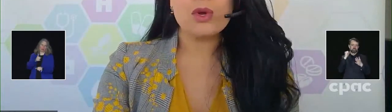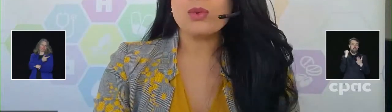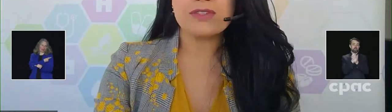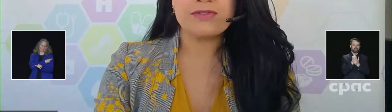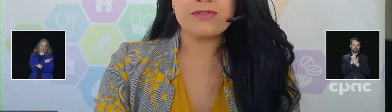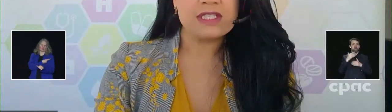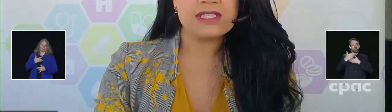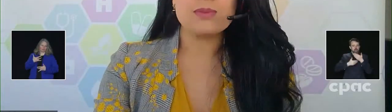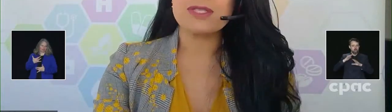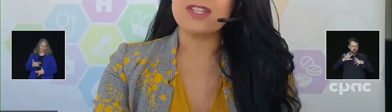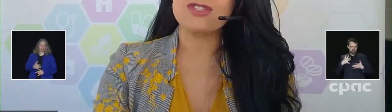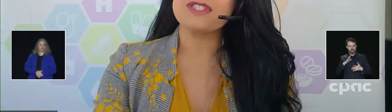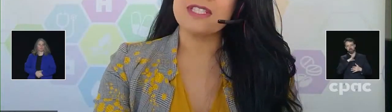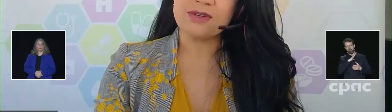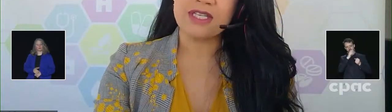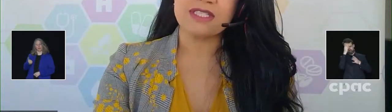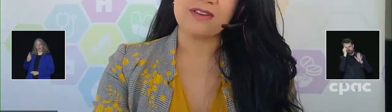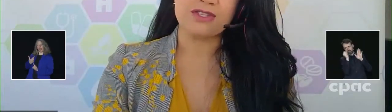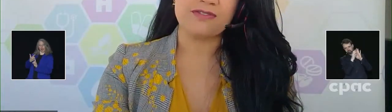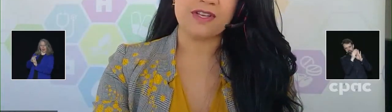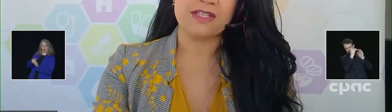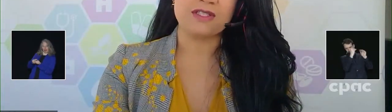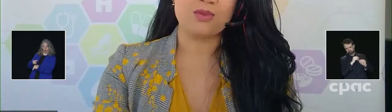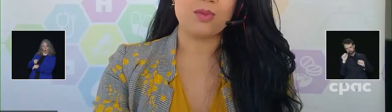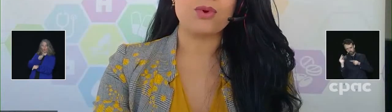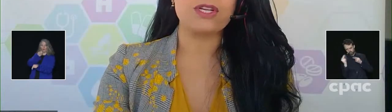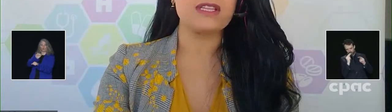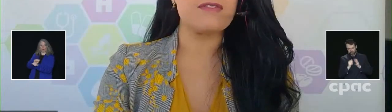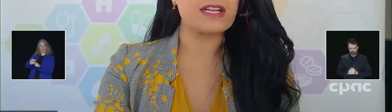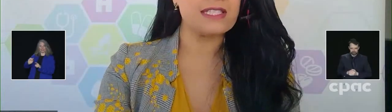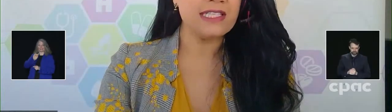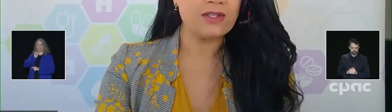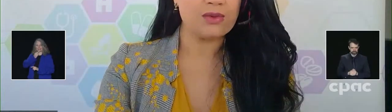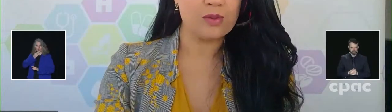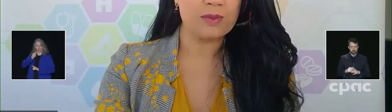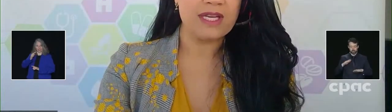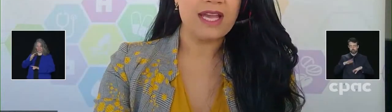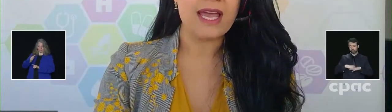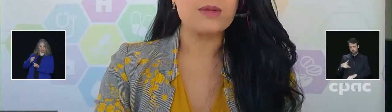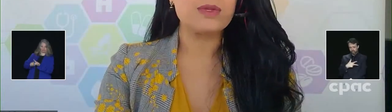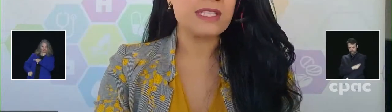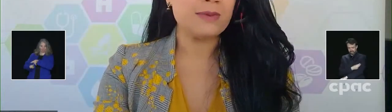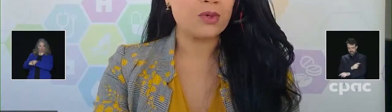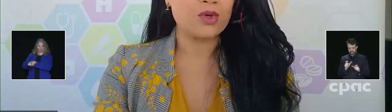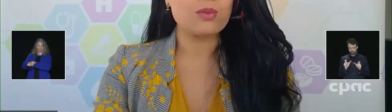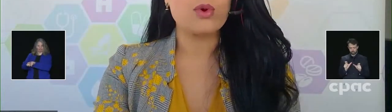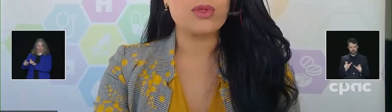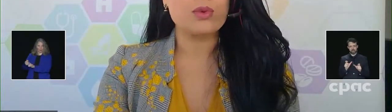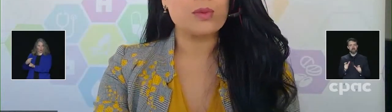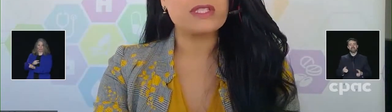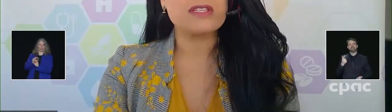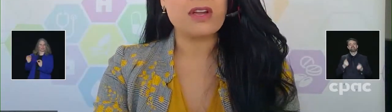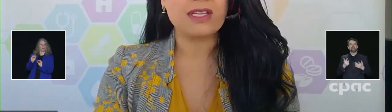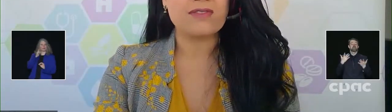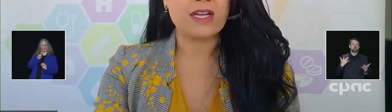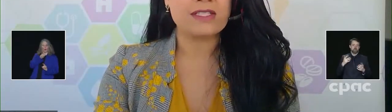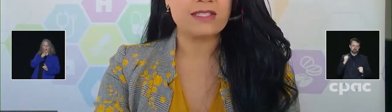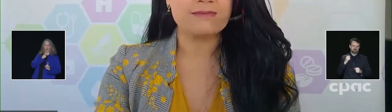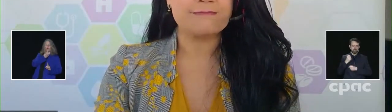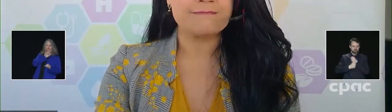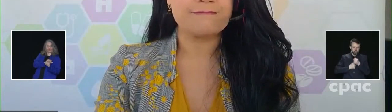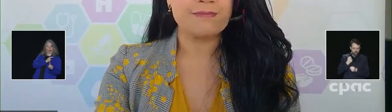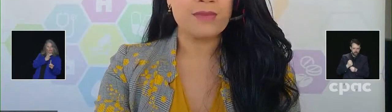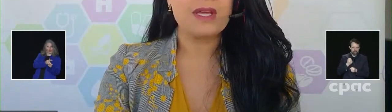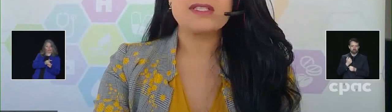There were no differences in the percentage of serious adverse events reported in the vaccine group and the placebo group, or the group that did not get the